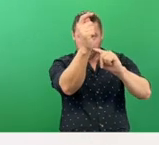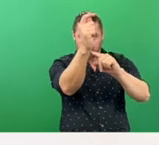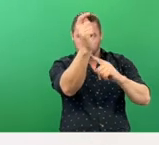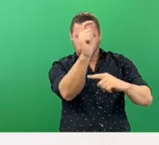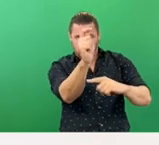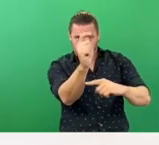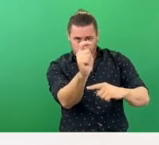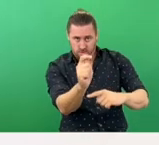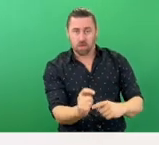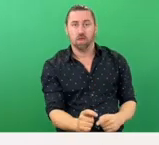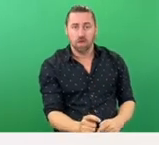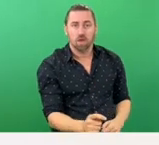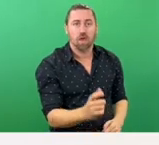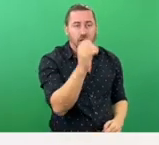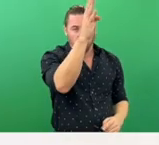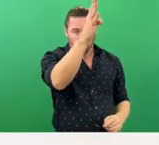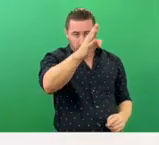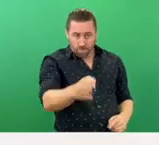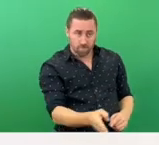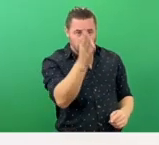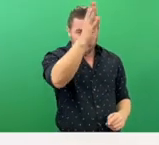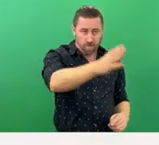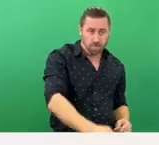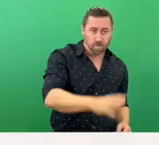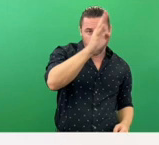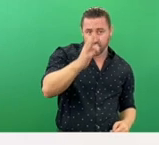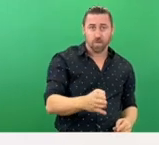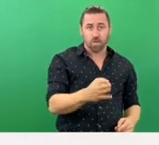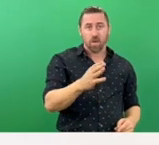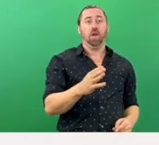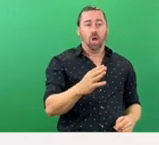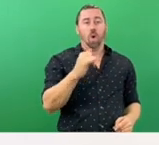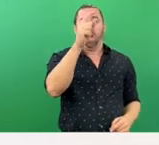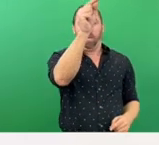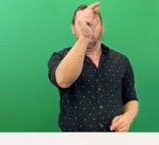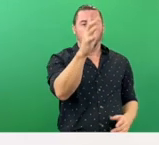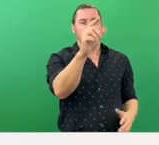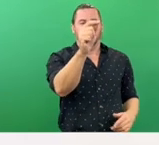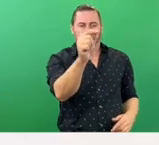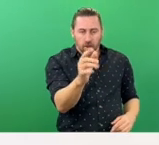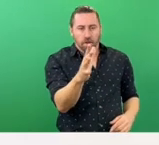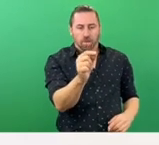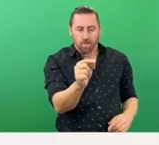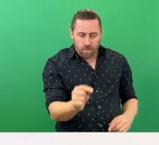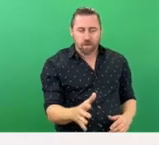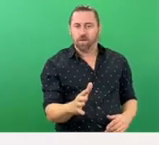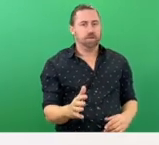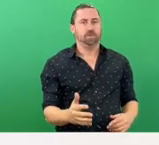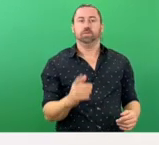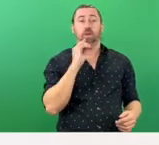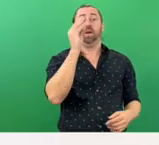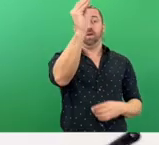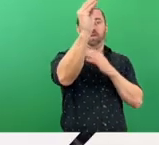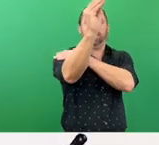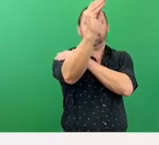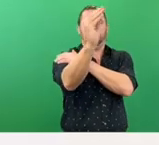and your wrist, you tend to always draw arcs and you tend to always draw in small segments. So whether you're holding straight up and